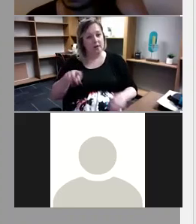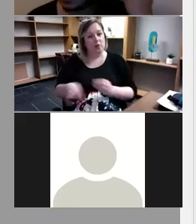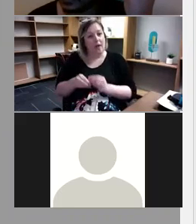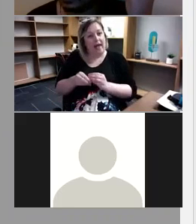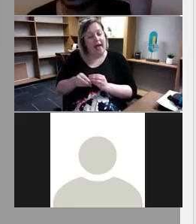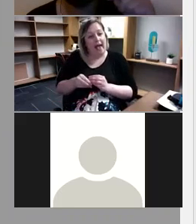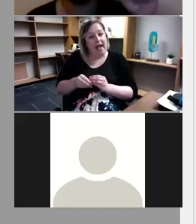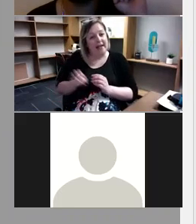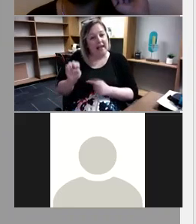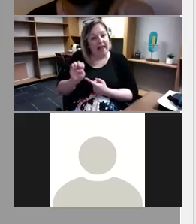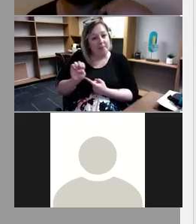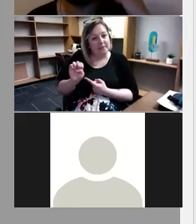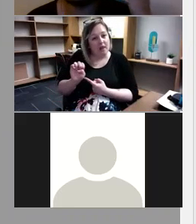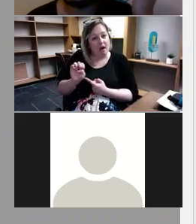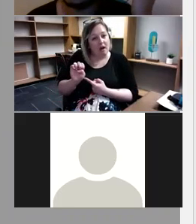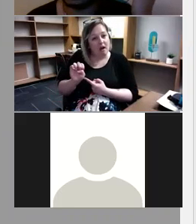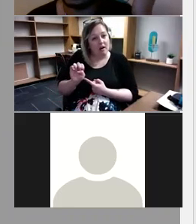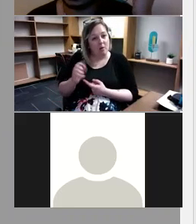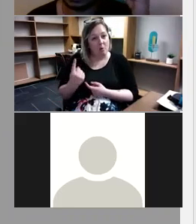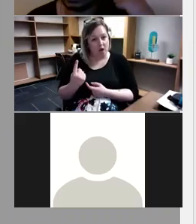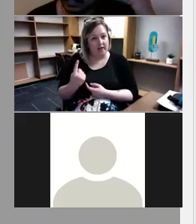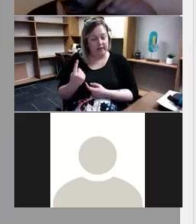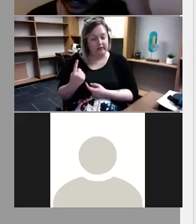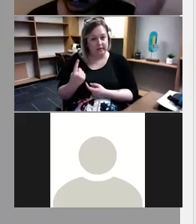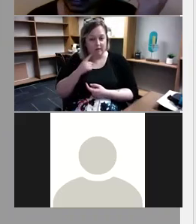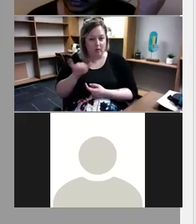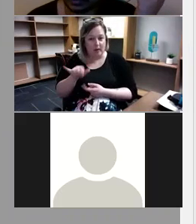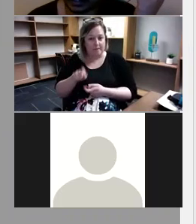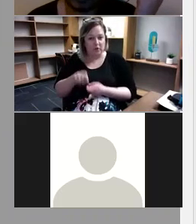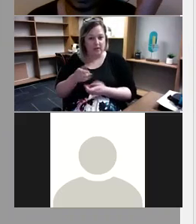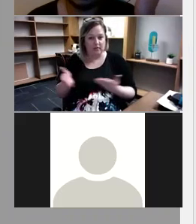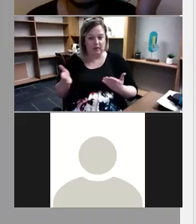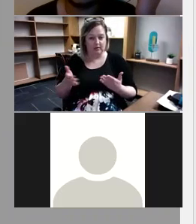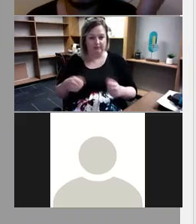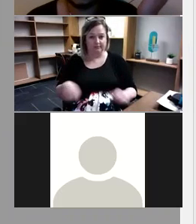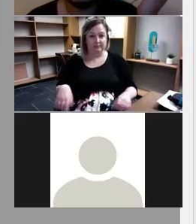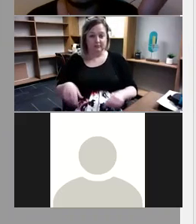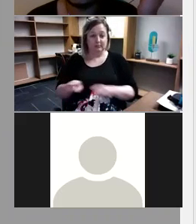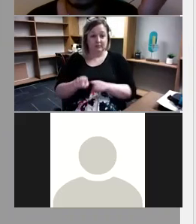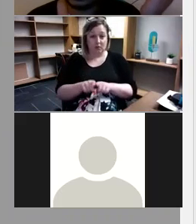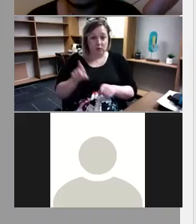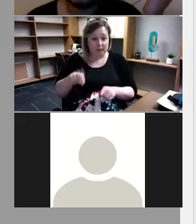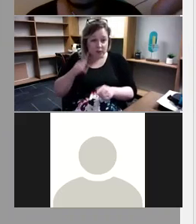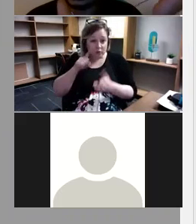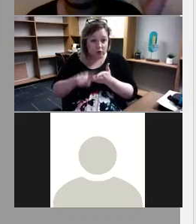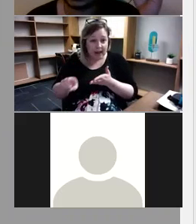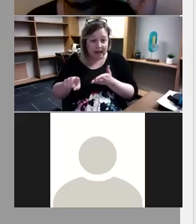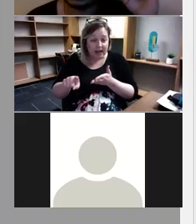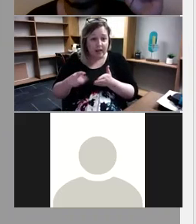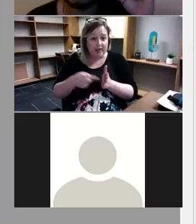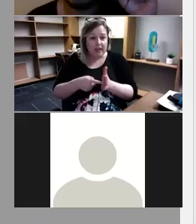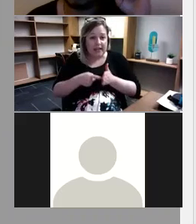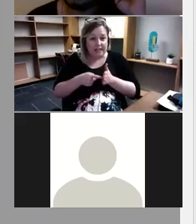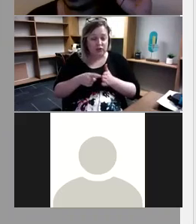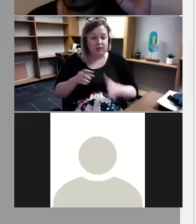particular thing, and we also need to check that regularity condition there. So the regularity condition was a